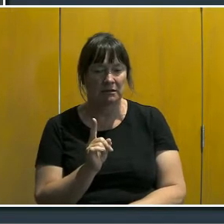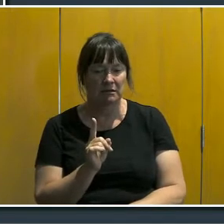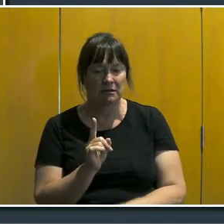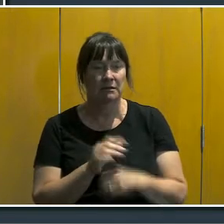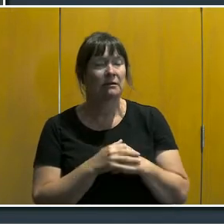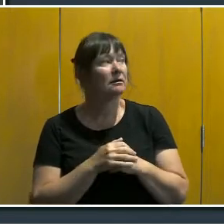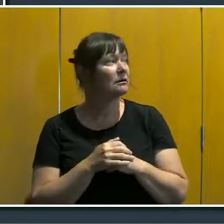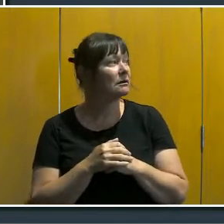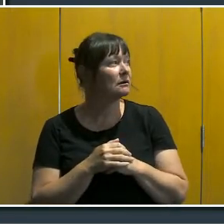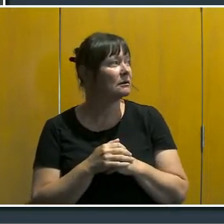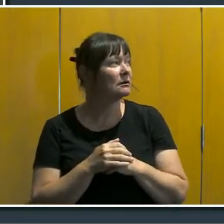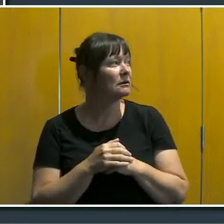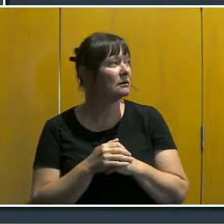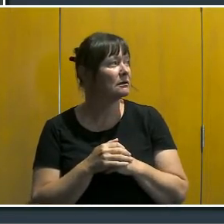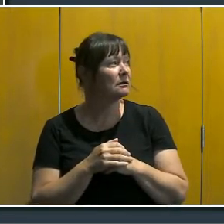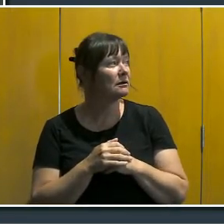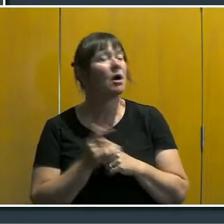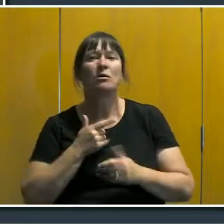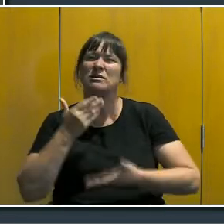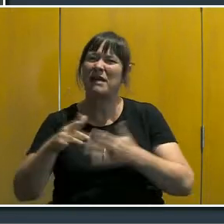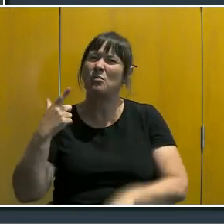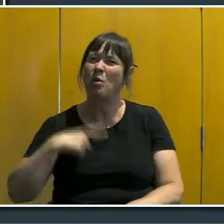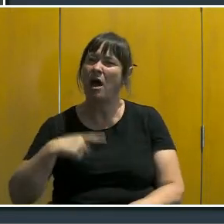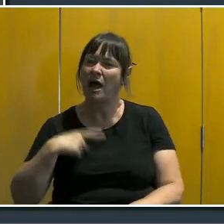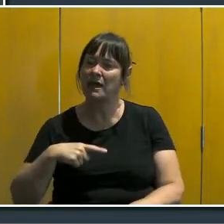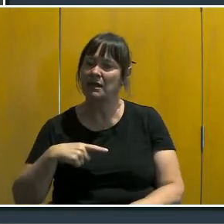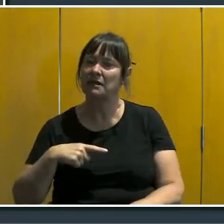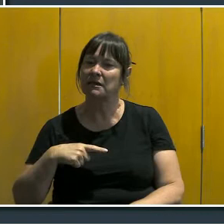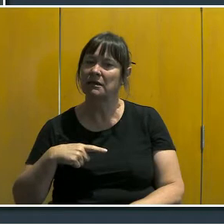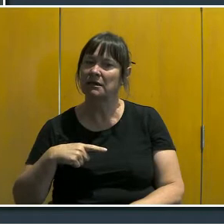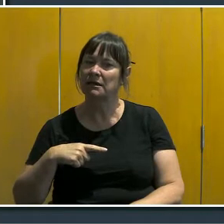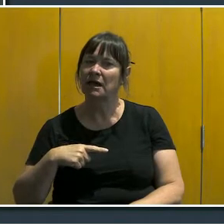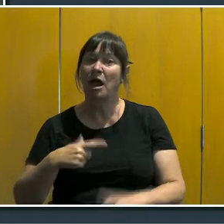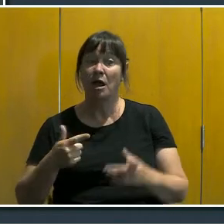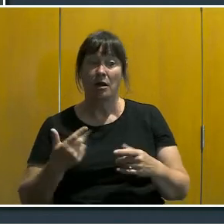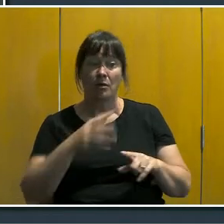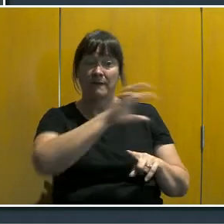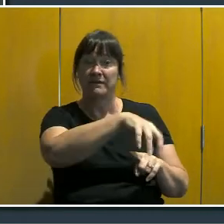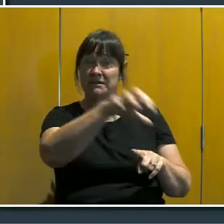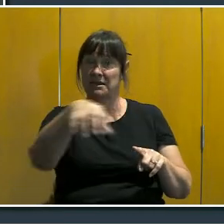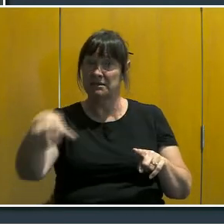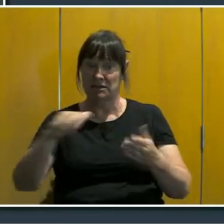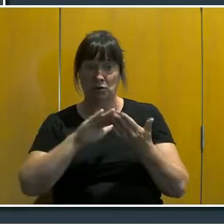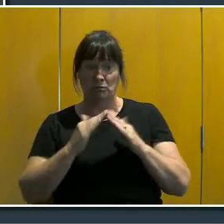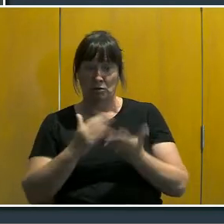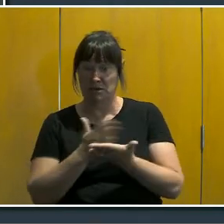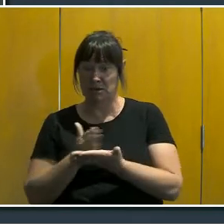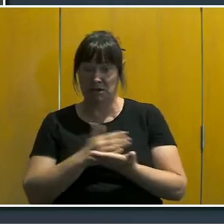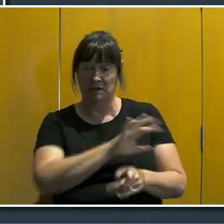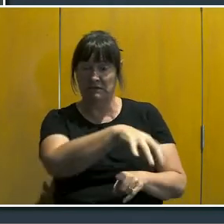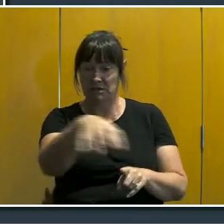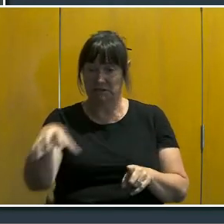their reasoning that the facilities that the community share in